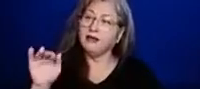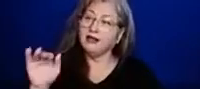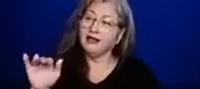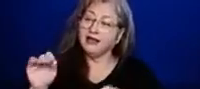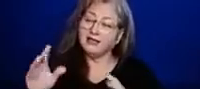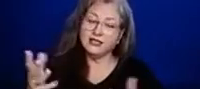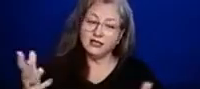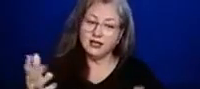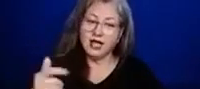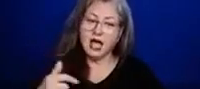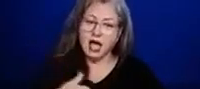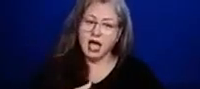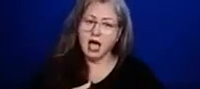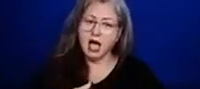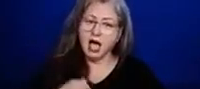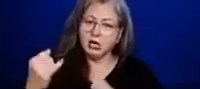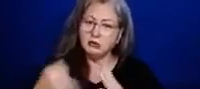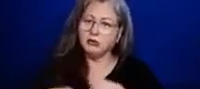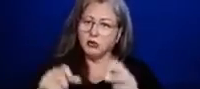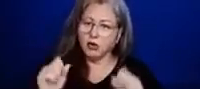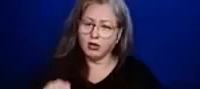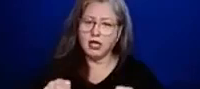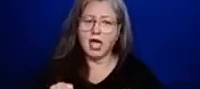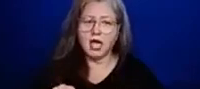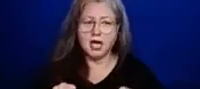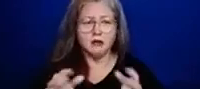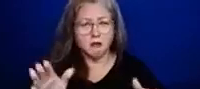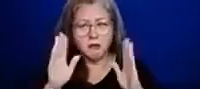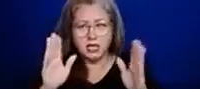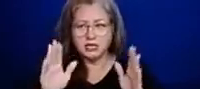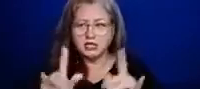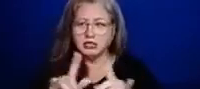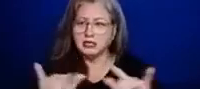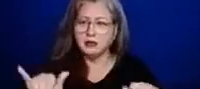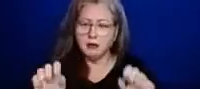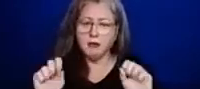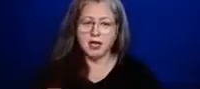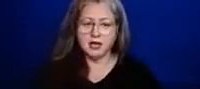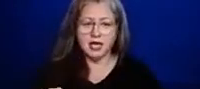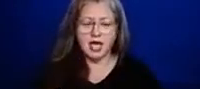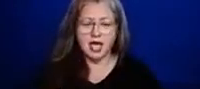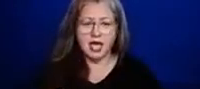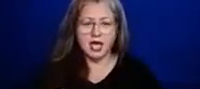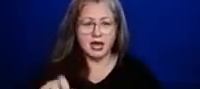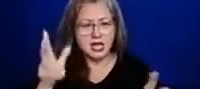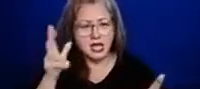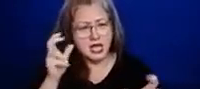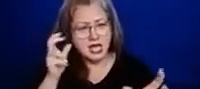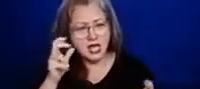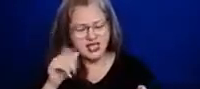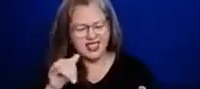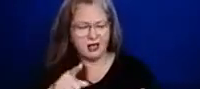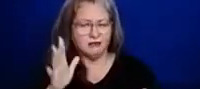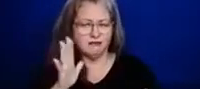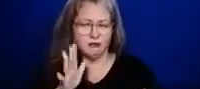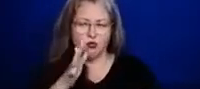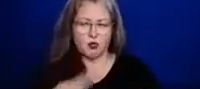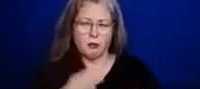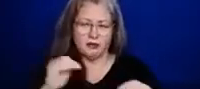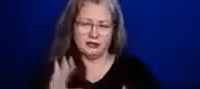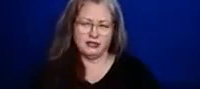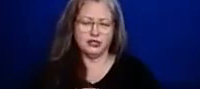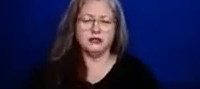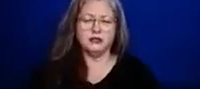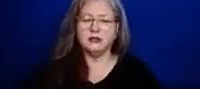professor that I could, you know, draw and I could pay attention to what she was saying. It was a woman.